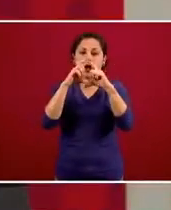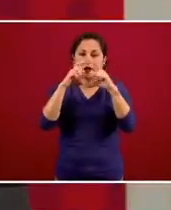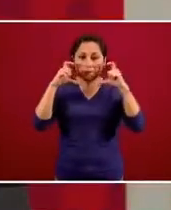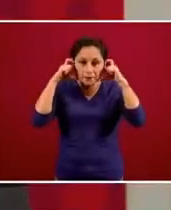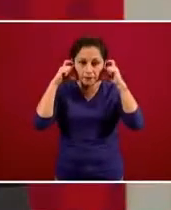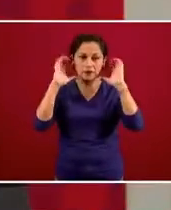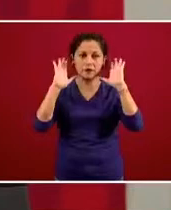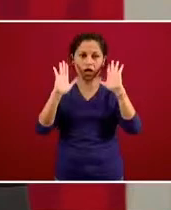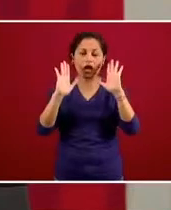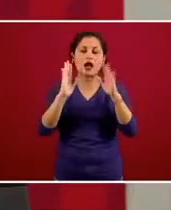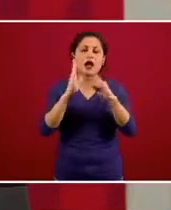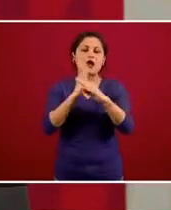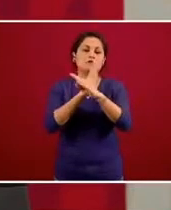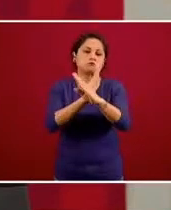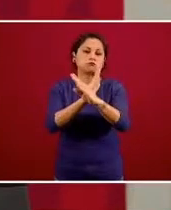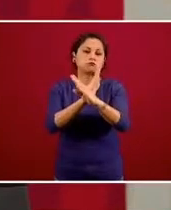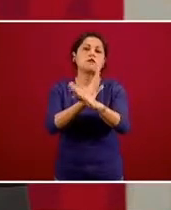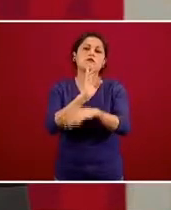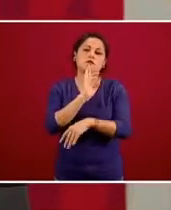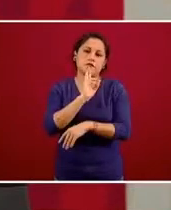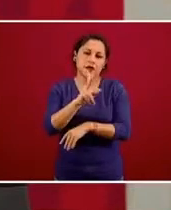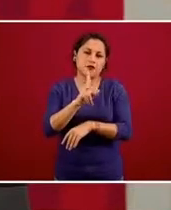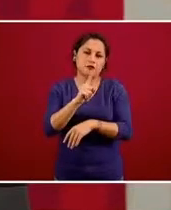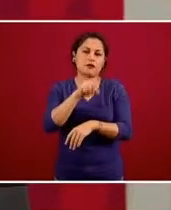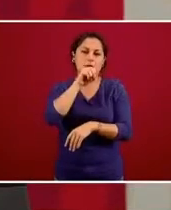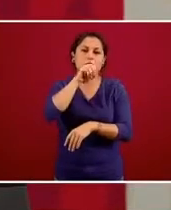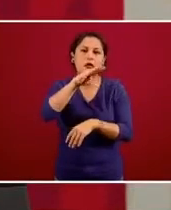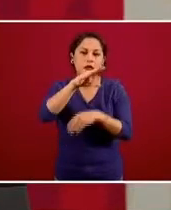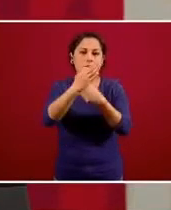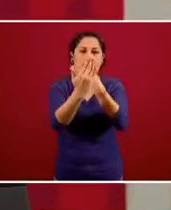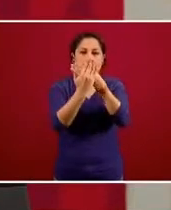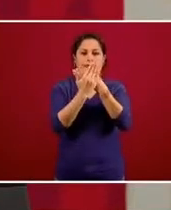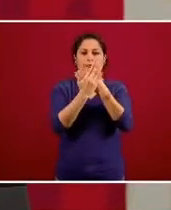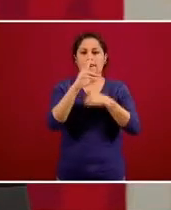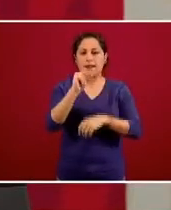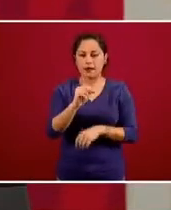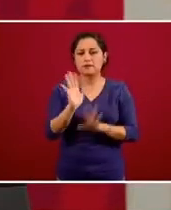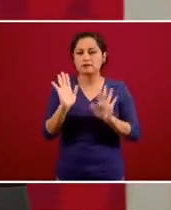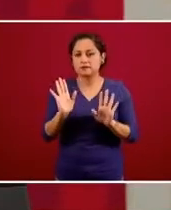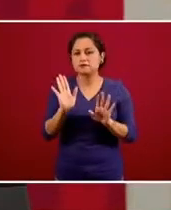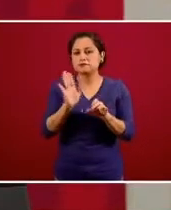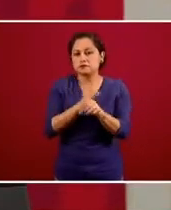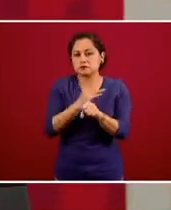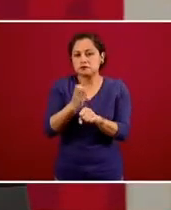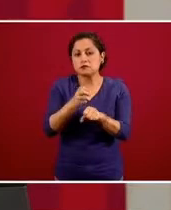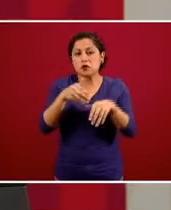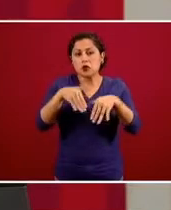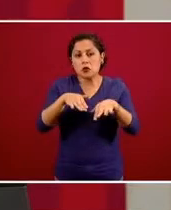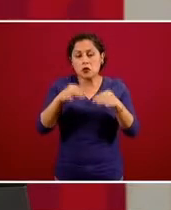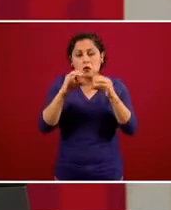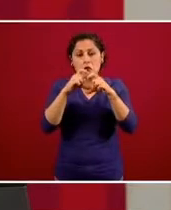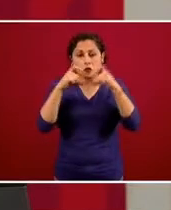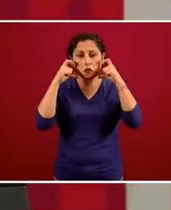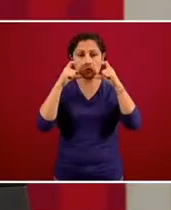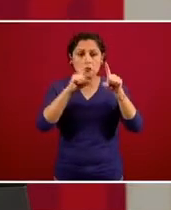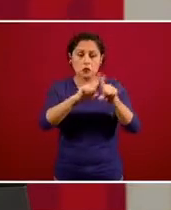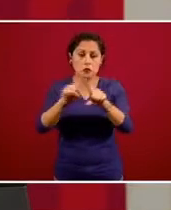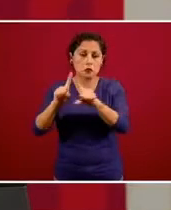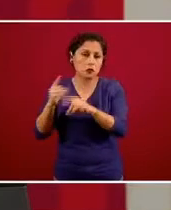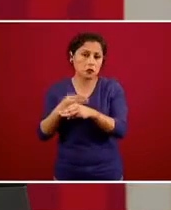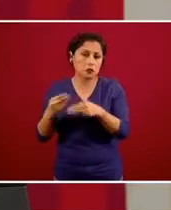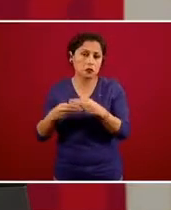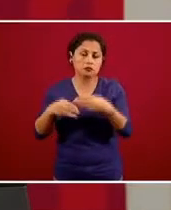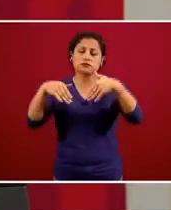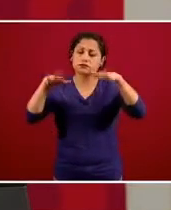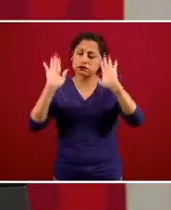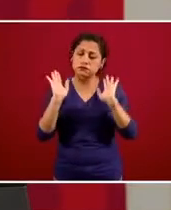caught in a physical barrier like a mask, either that be cloth or plastic or whatever, well then it can be